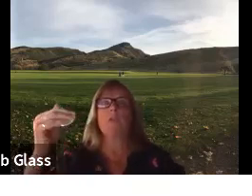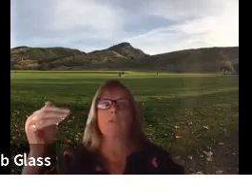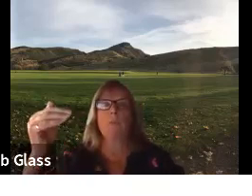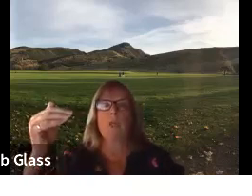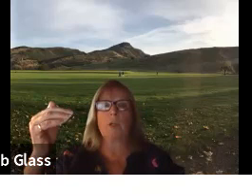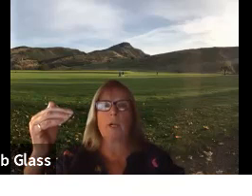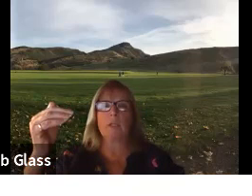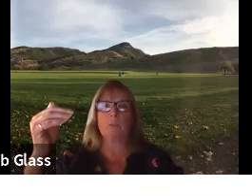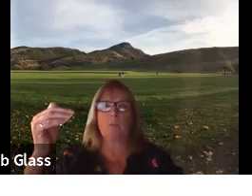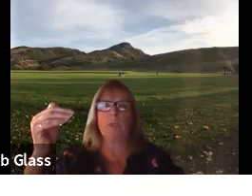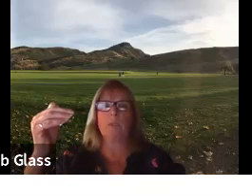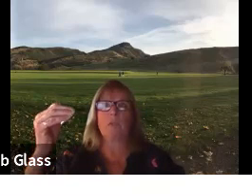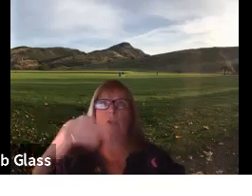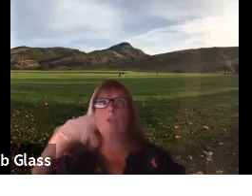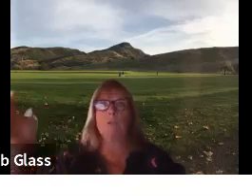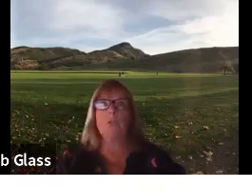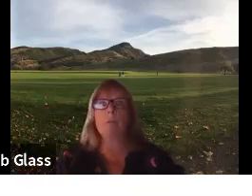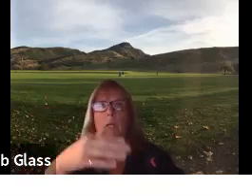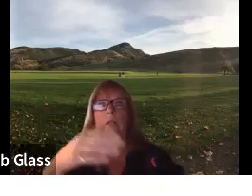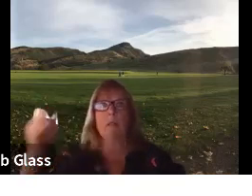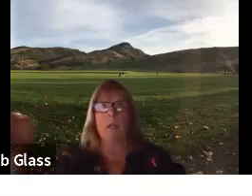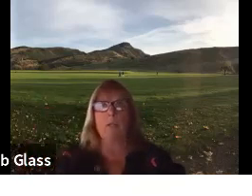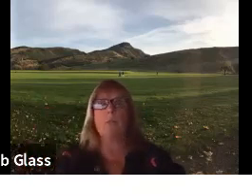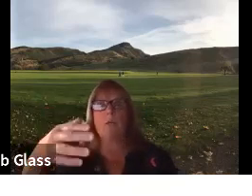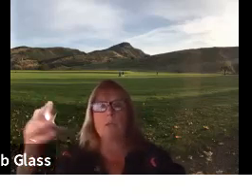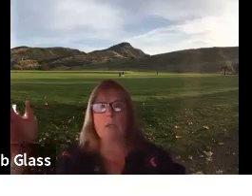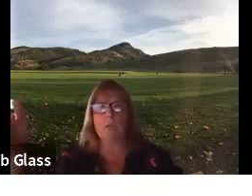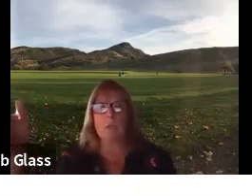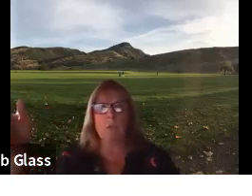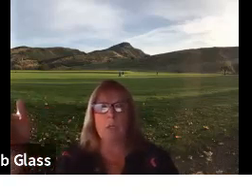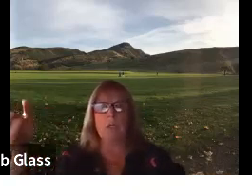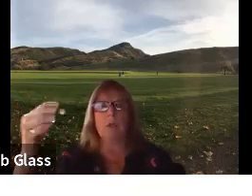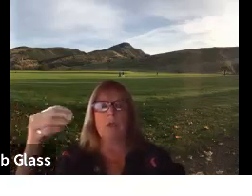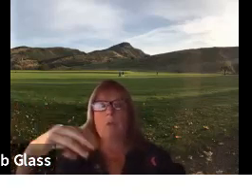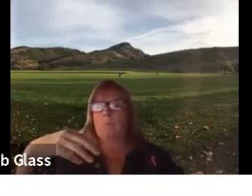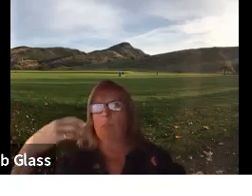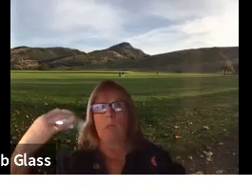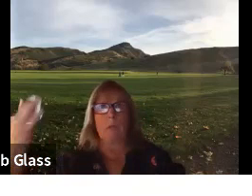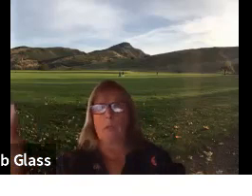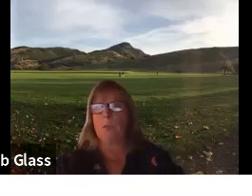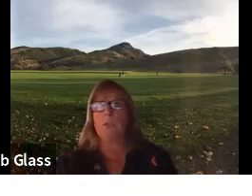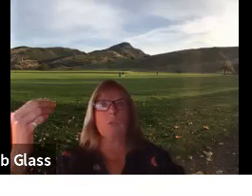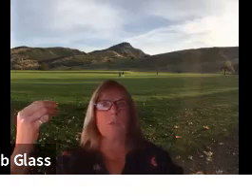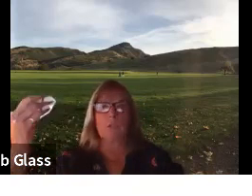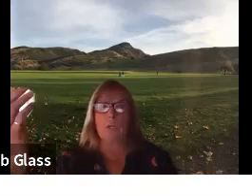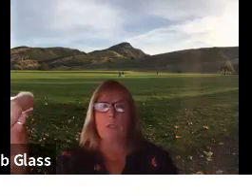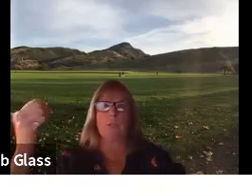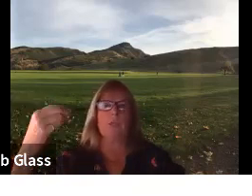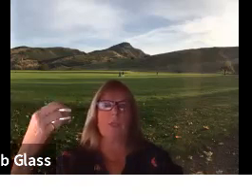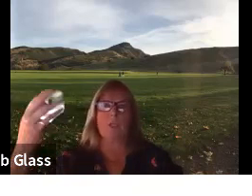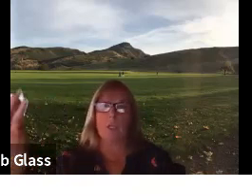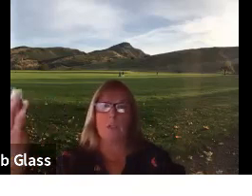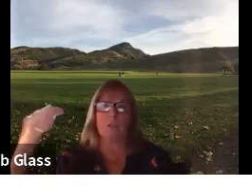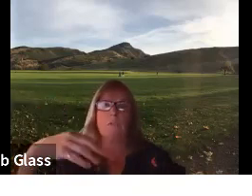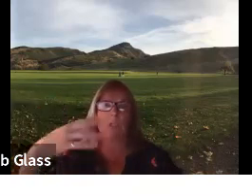how you as a service provider access supports to and from other partners in your community, community services, training